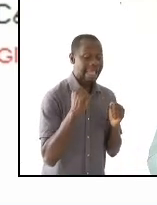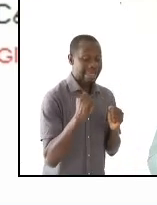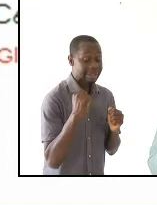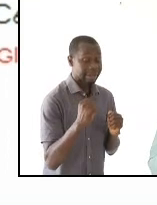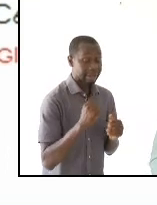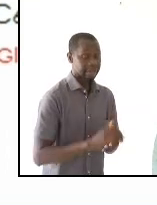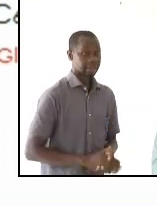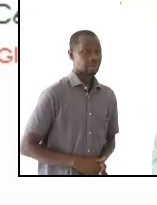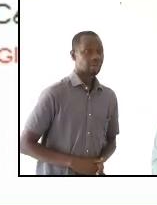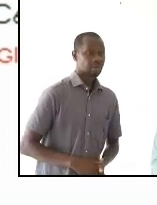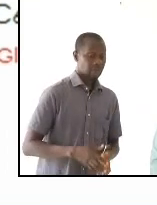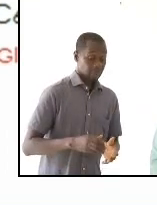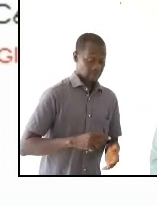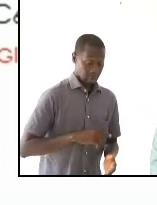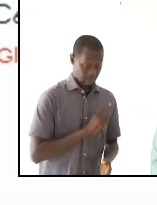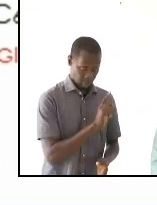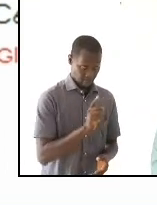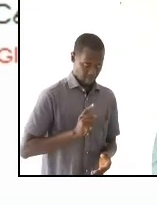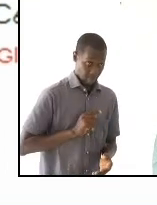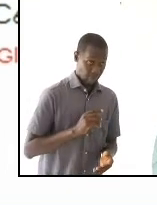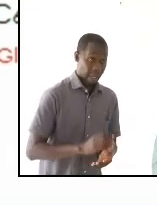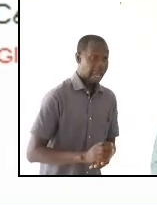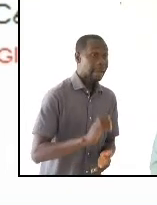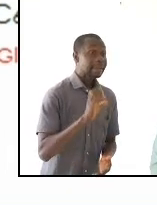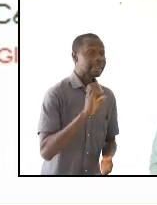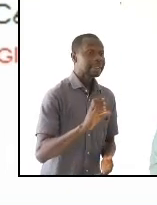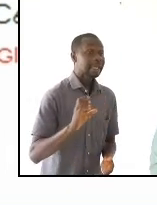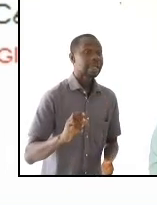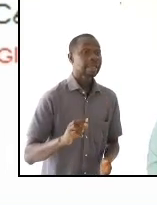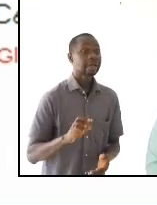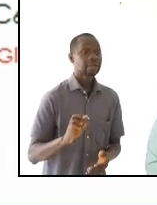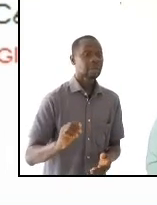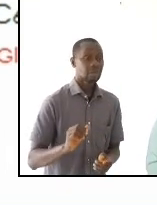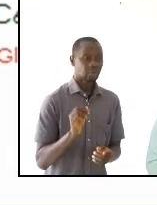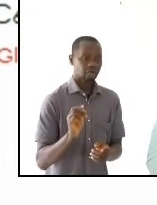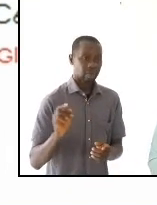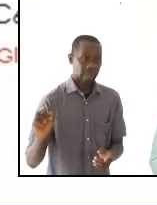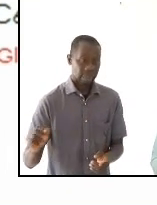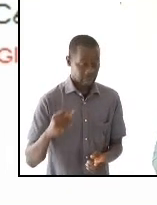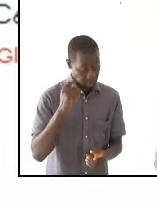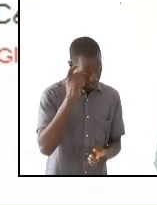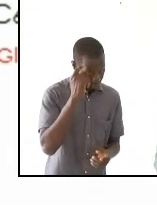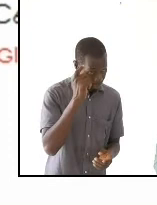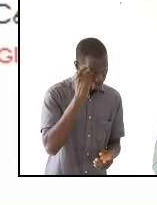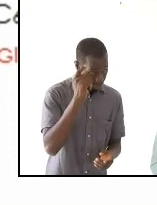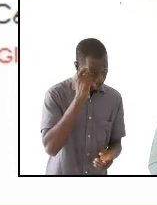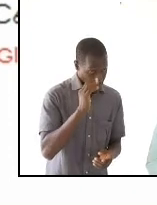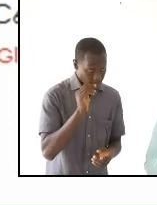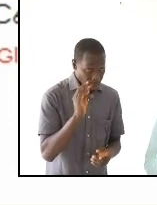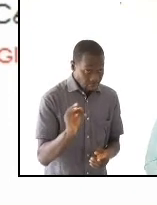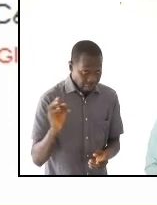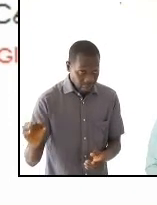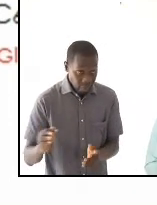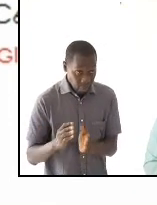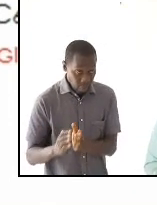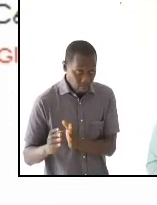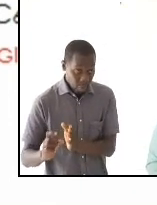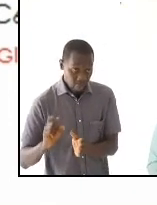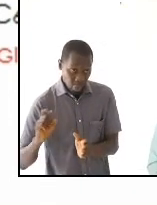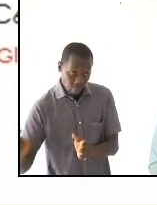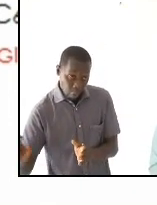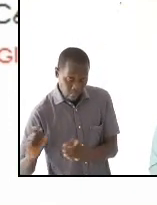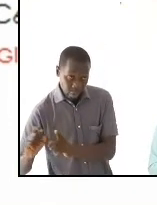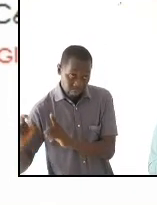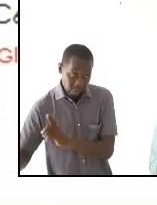Now, we have the cellular respiration formula. You need to know, most importantly, the word